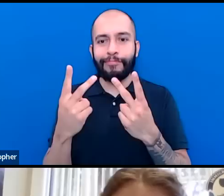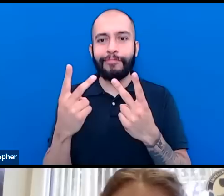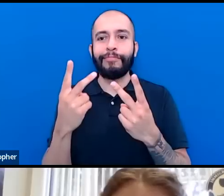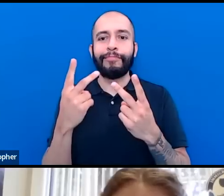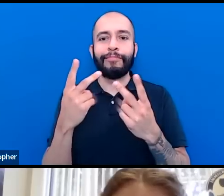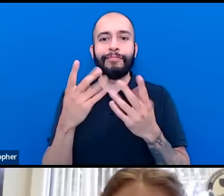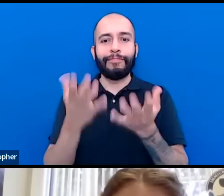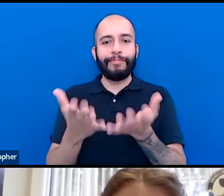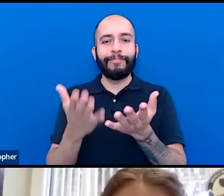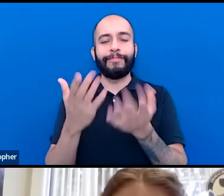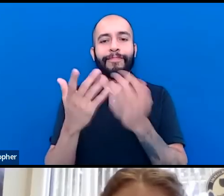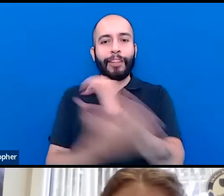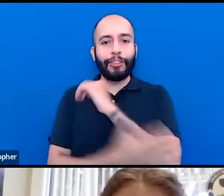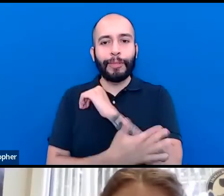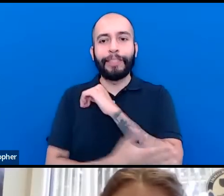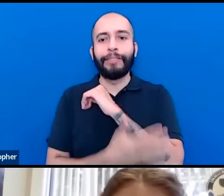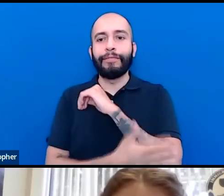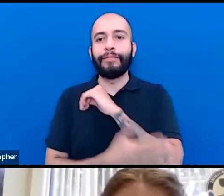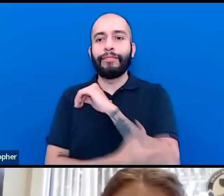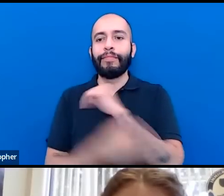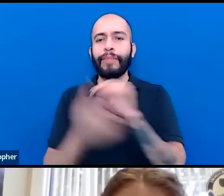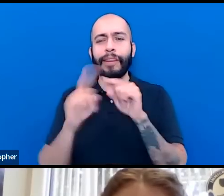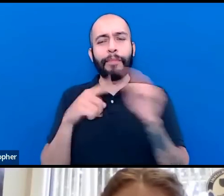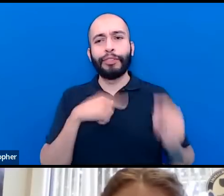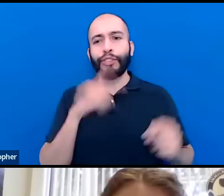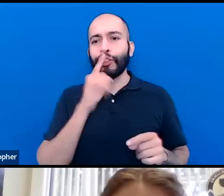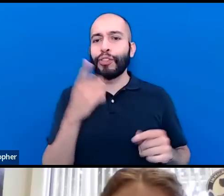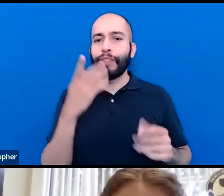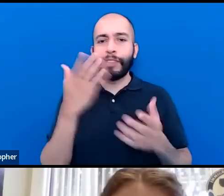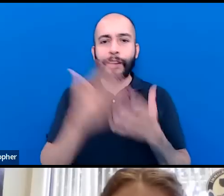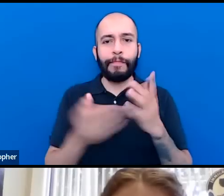you've thought about, well, there should be more of me.